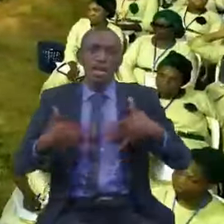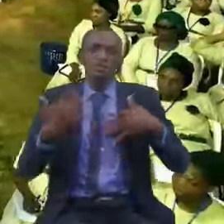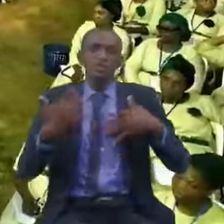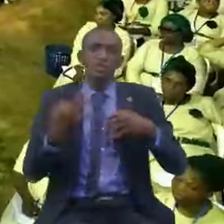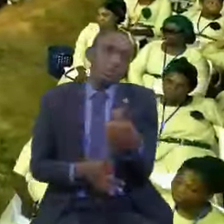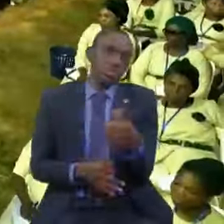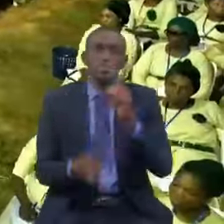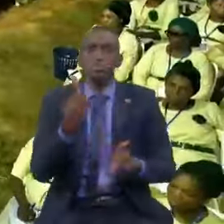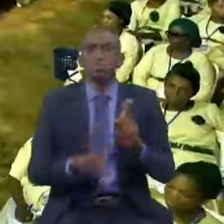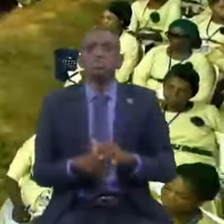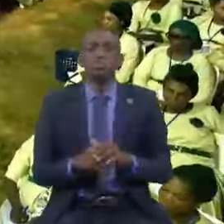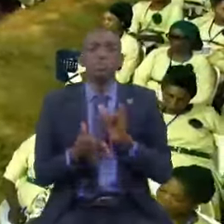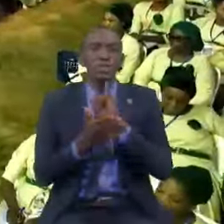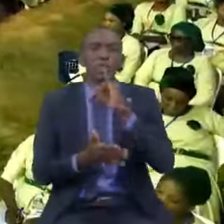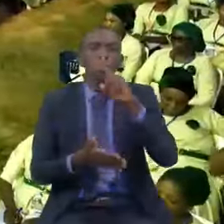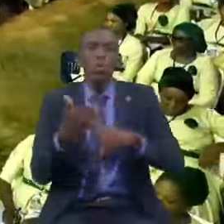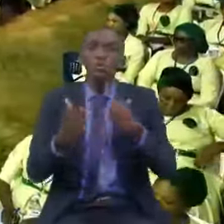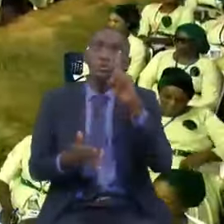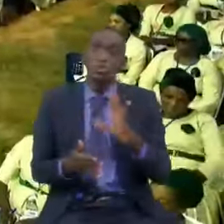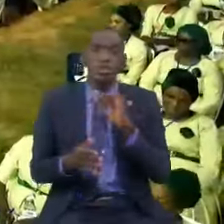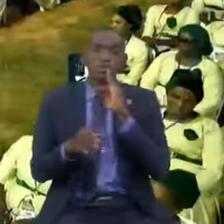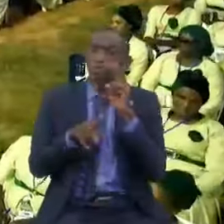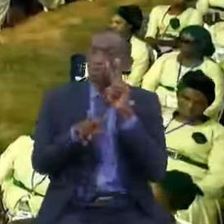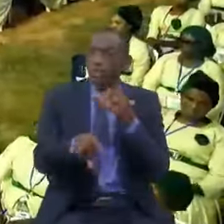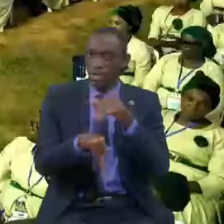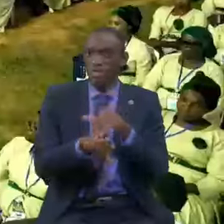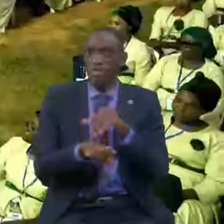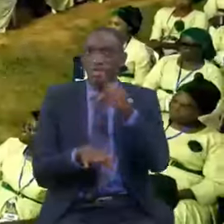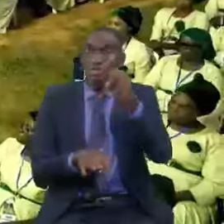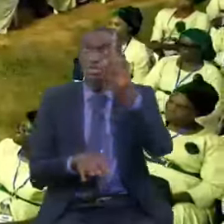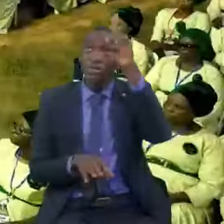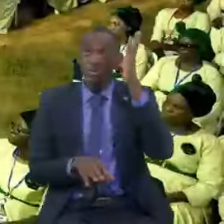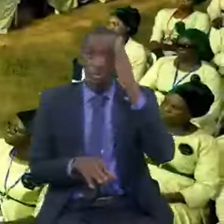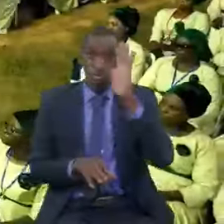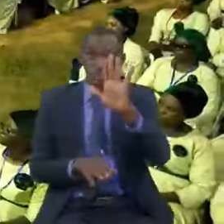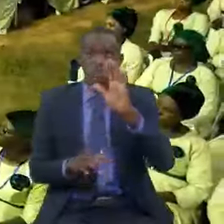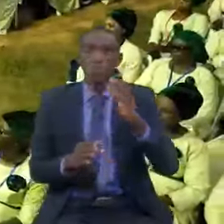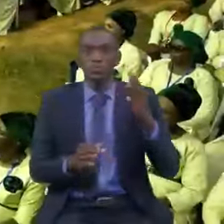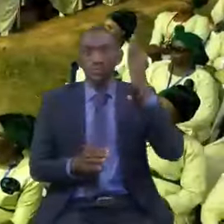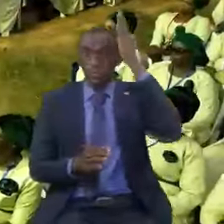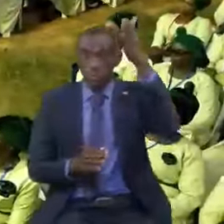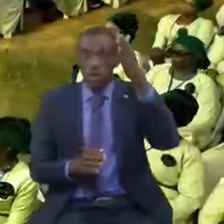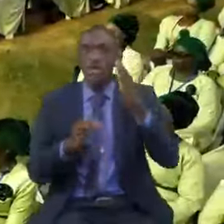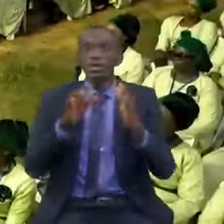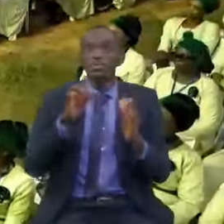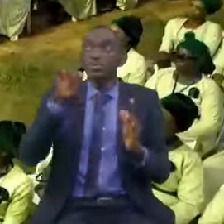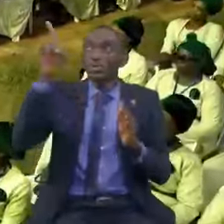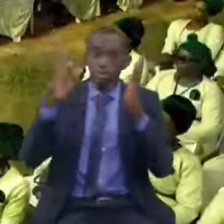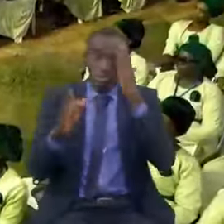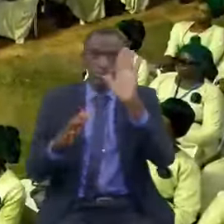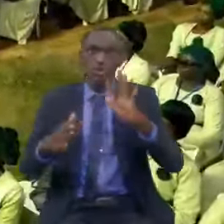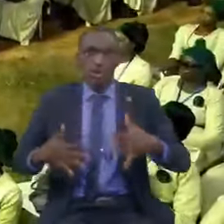is looking at. He knows your future. He knows your life. He knows the outcome of a